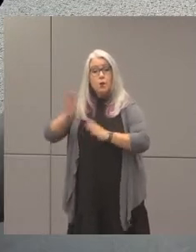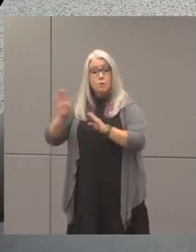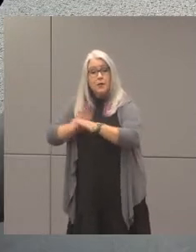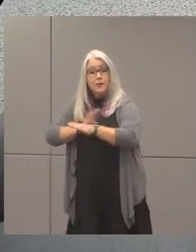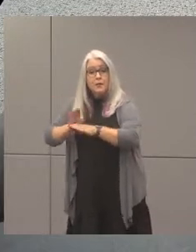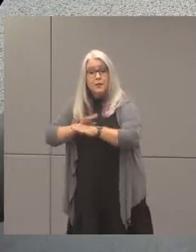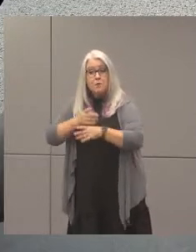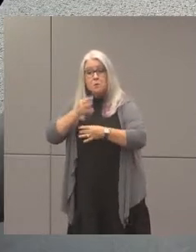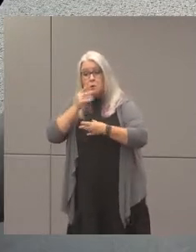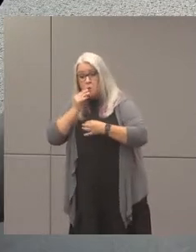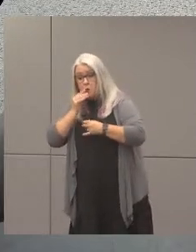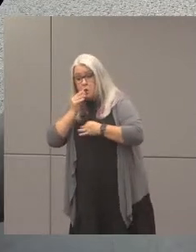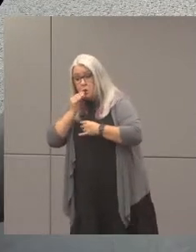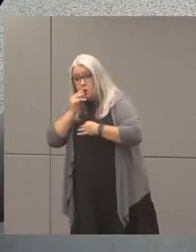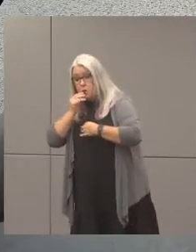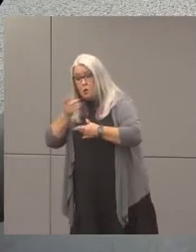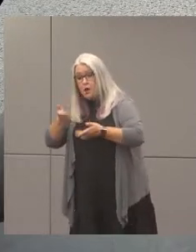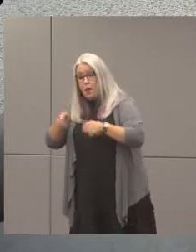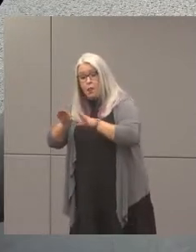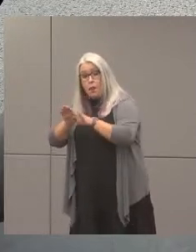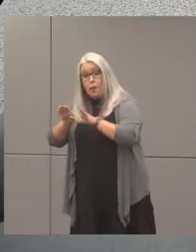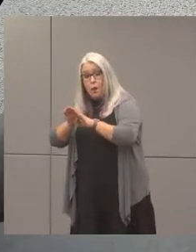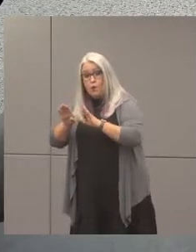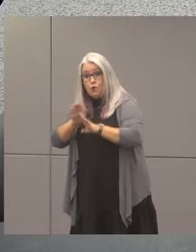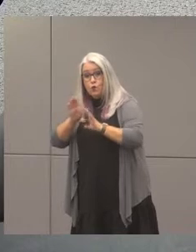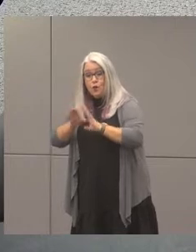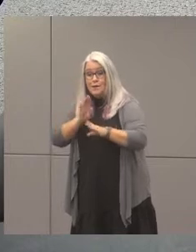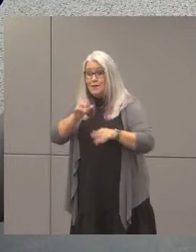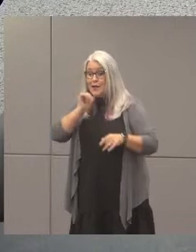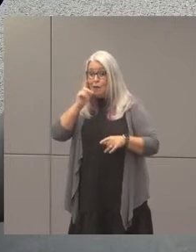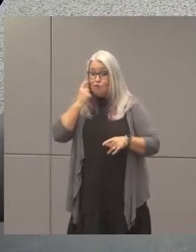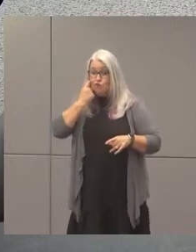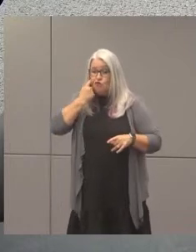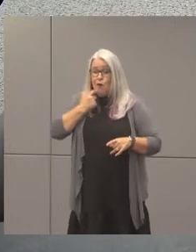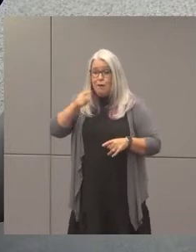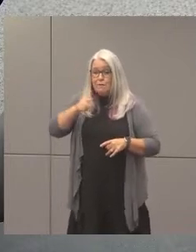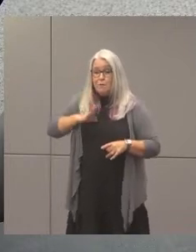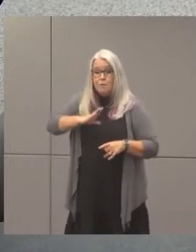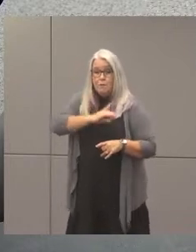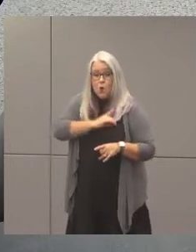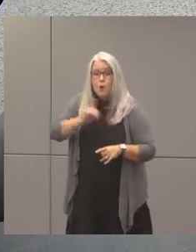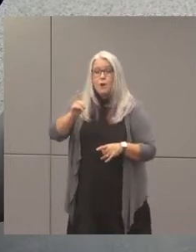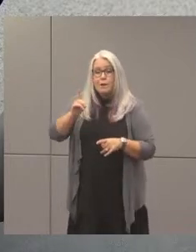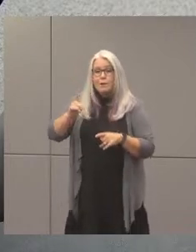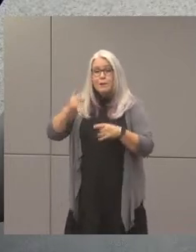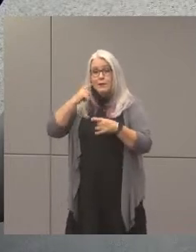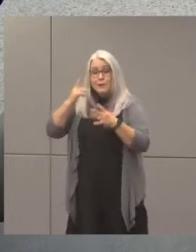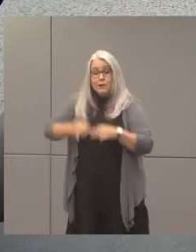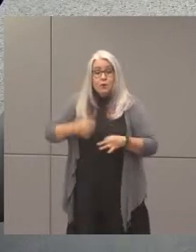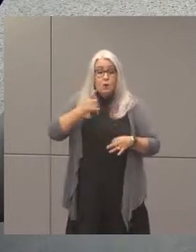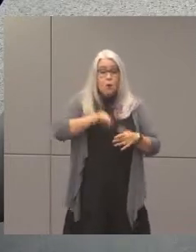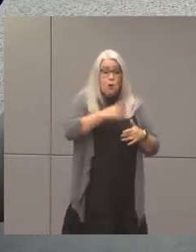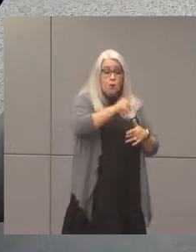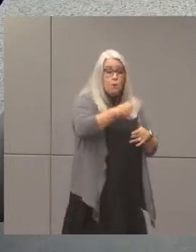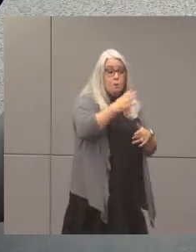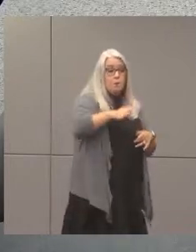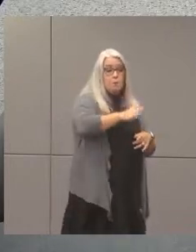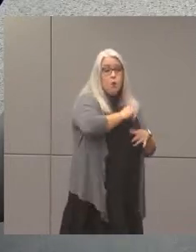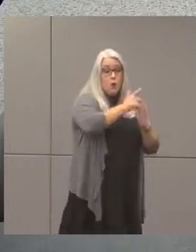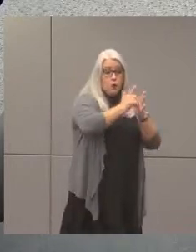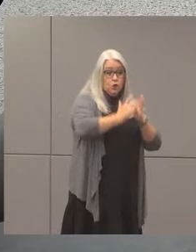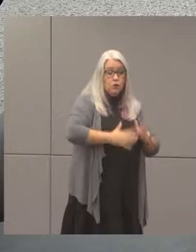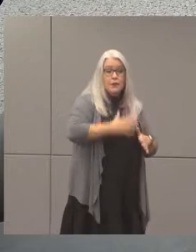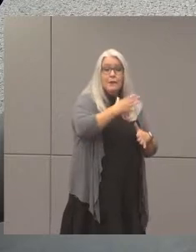behind closed doors besides the board positions. These were the board attorney and the college president. And your